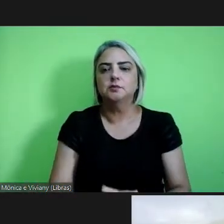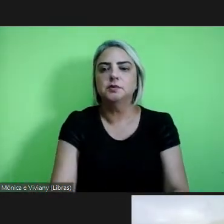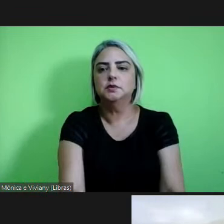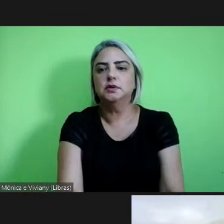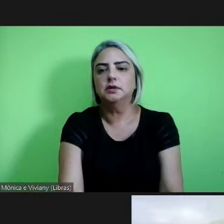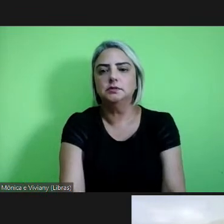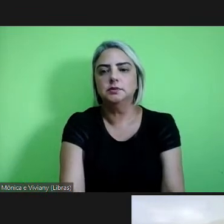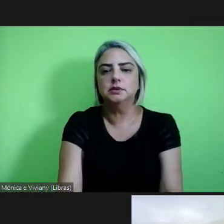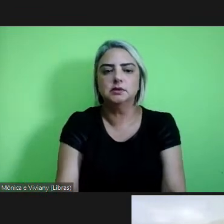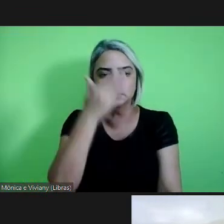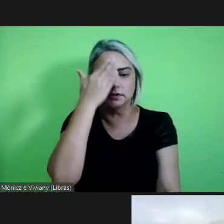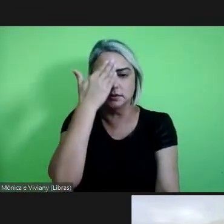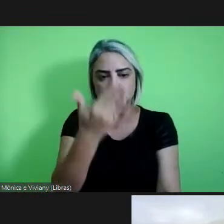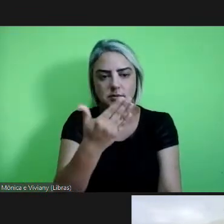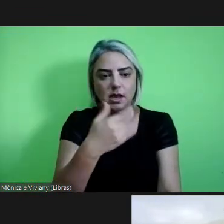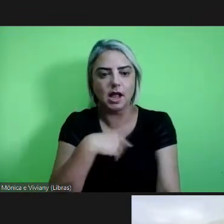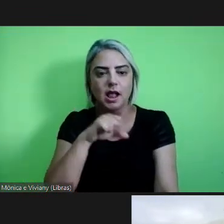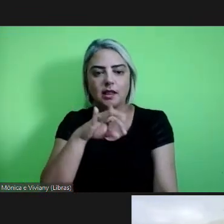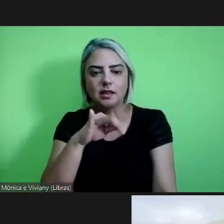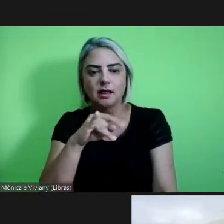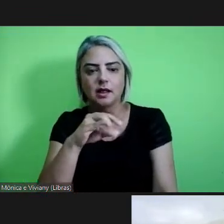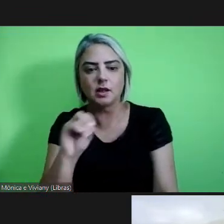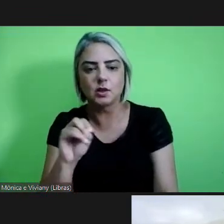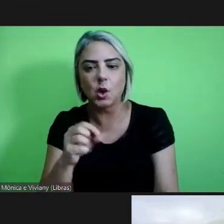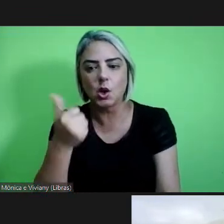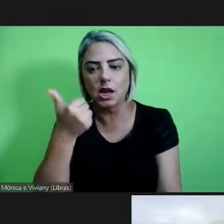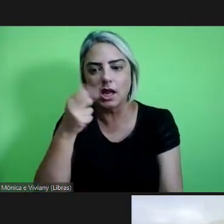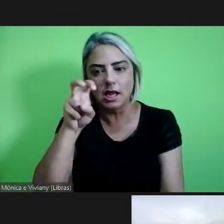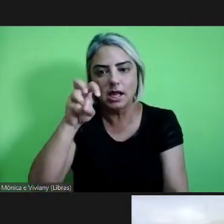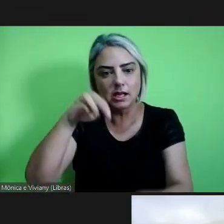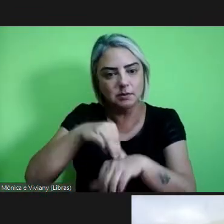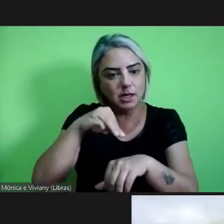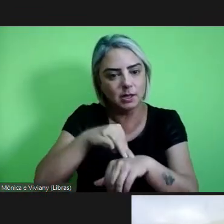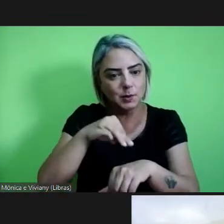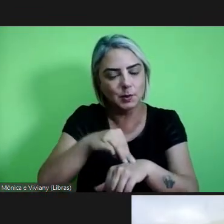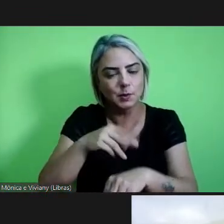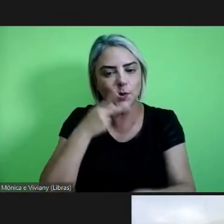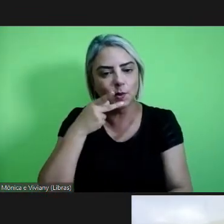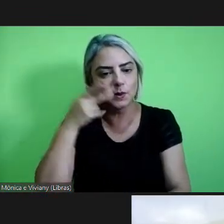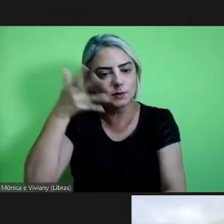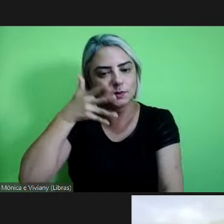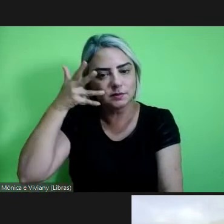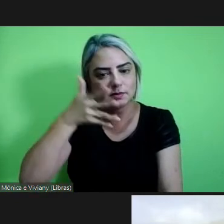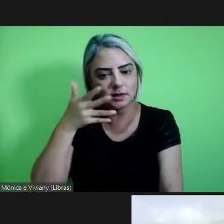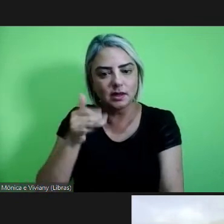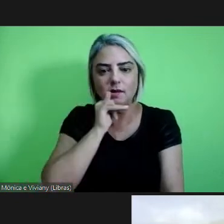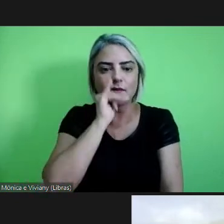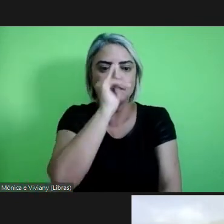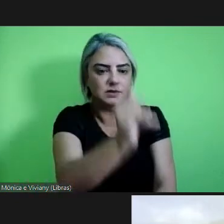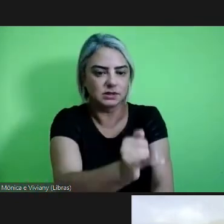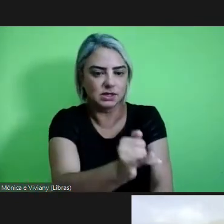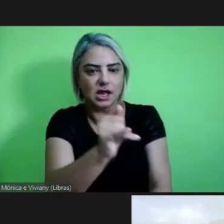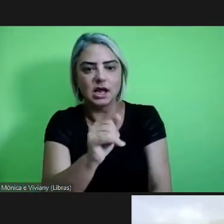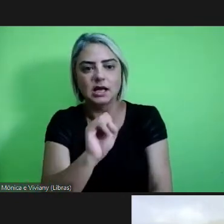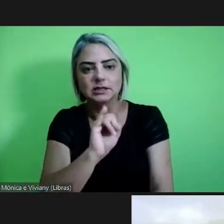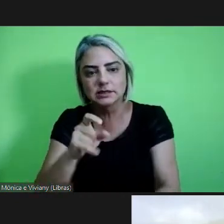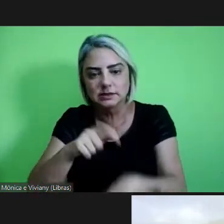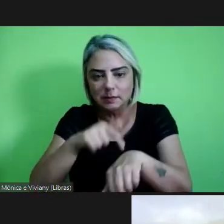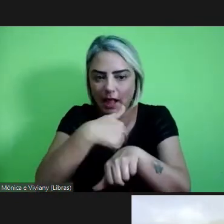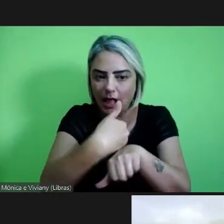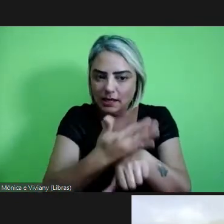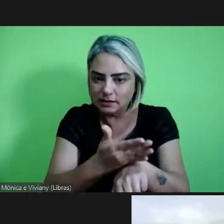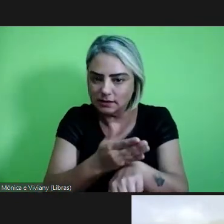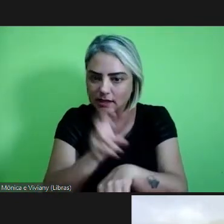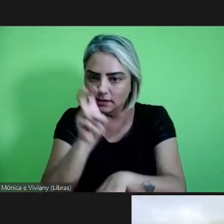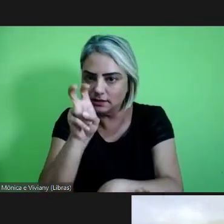made in the chat. Thank you, Mr. Antonio. You'll have 15 minutes to make these comments,